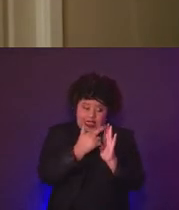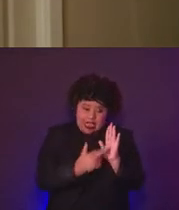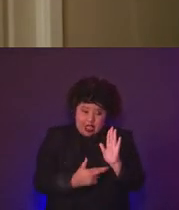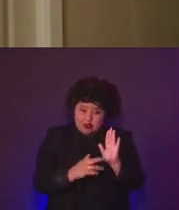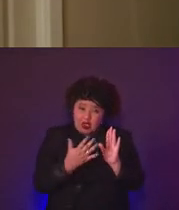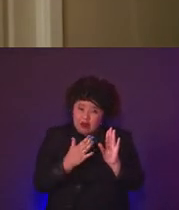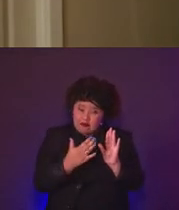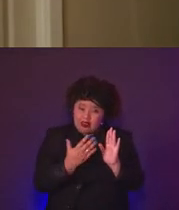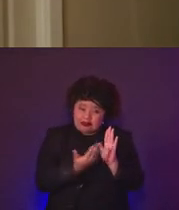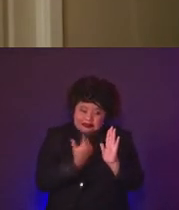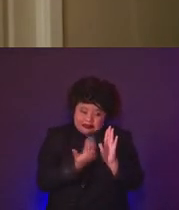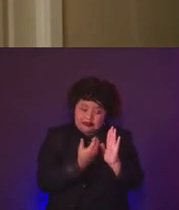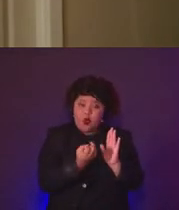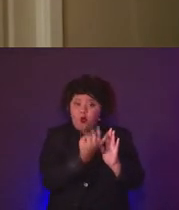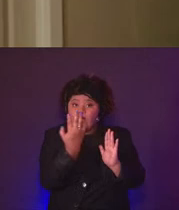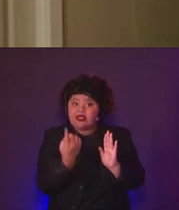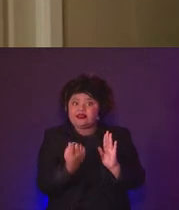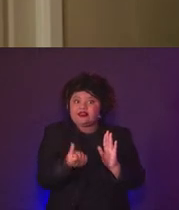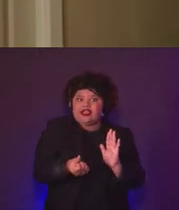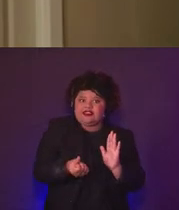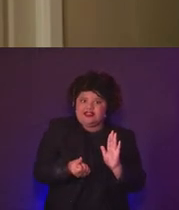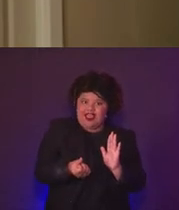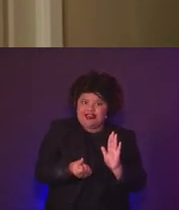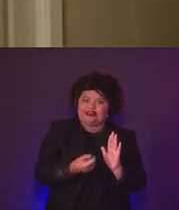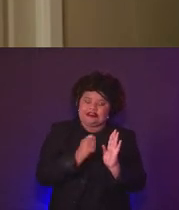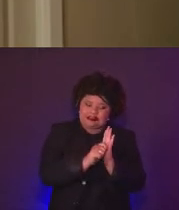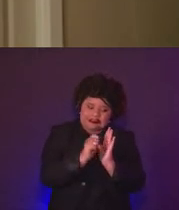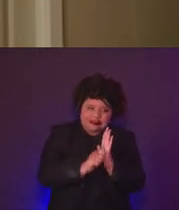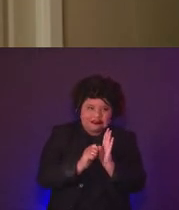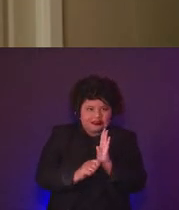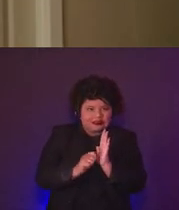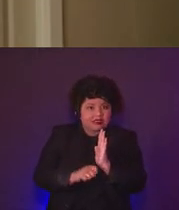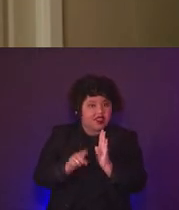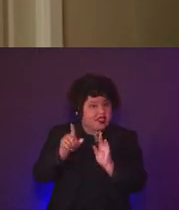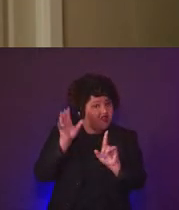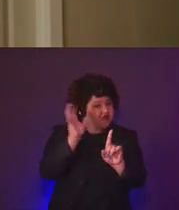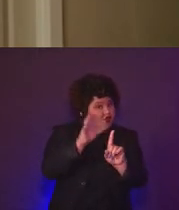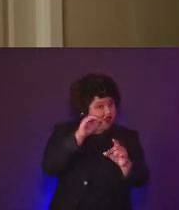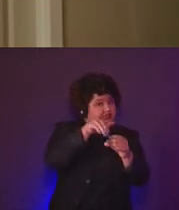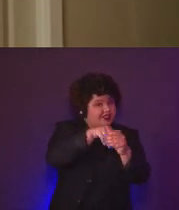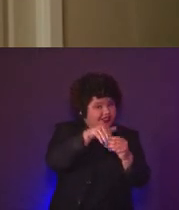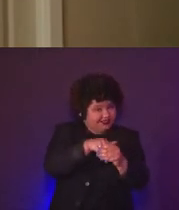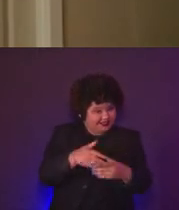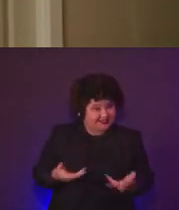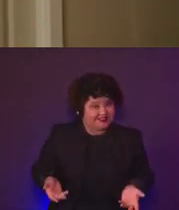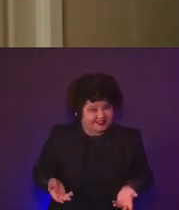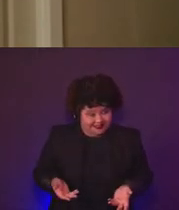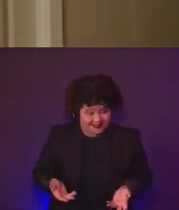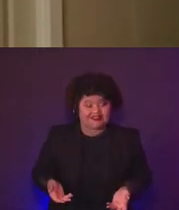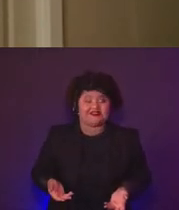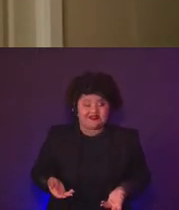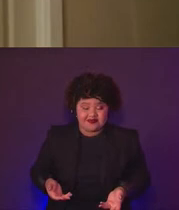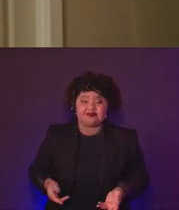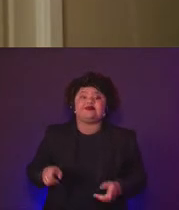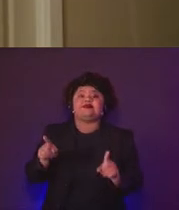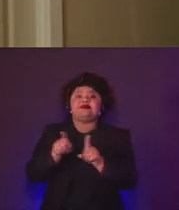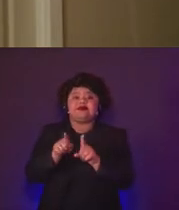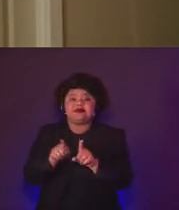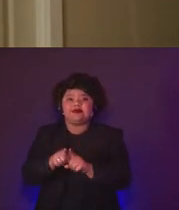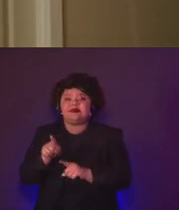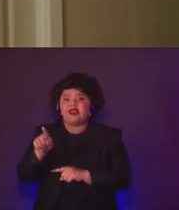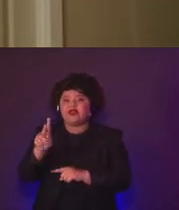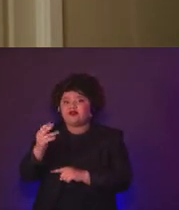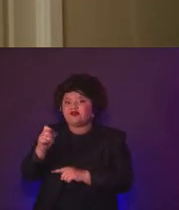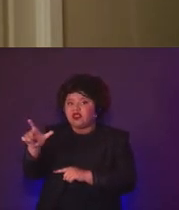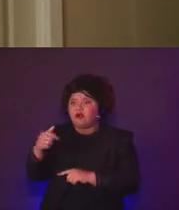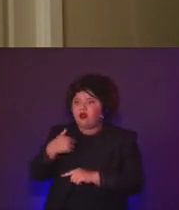the Pulitzer for public service that year. I talked to Phil about the idea of going into academia, and he did his best to